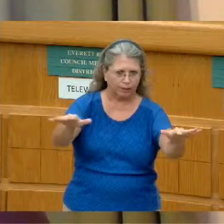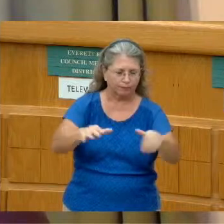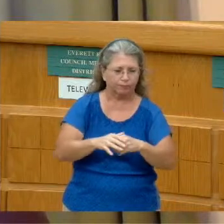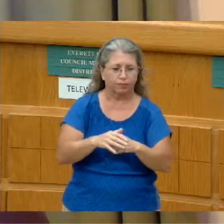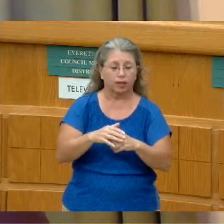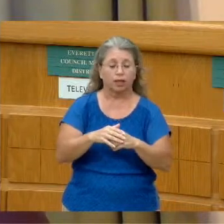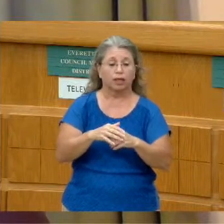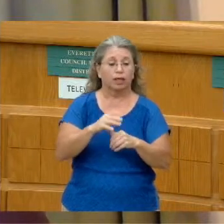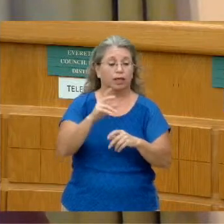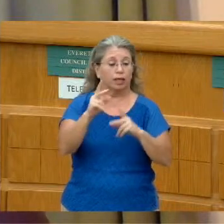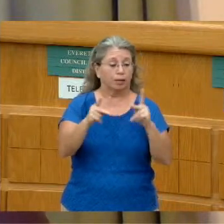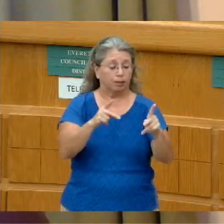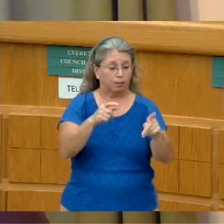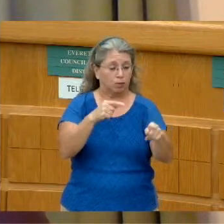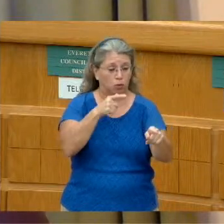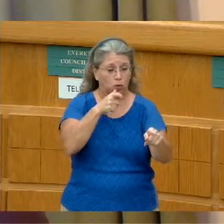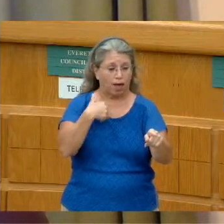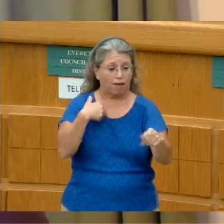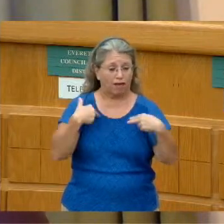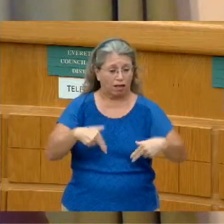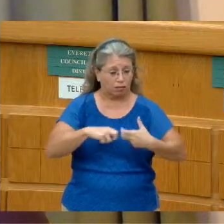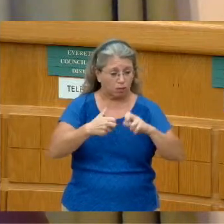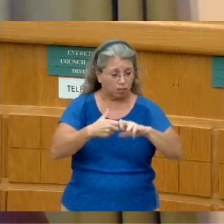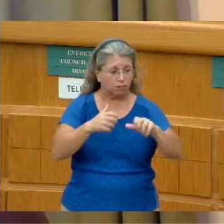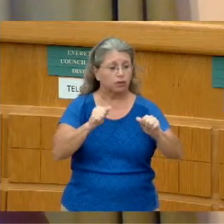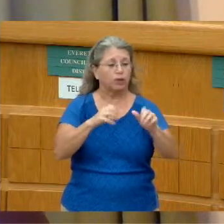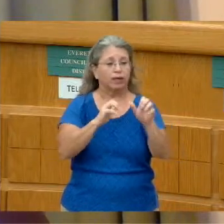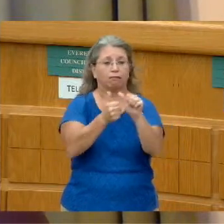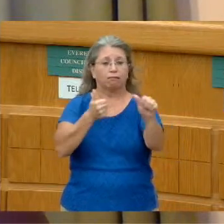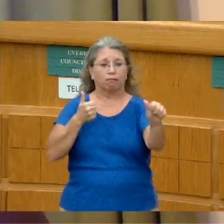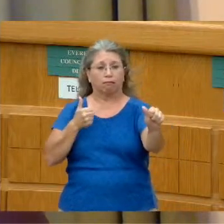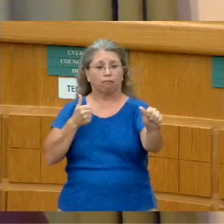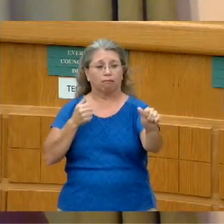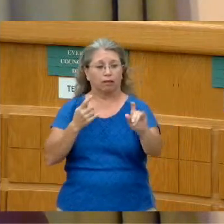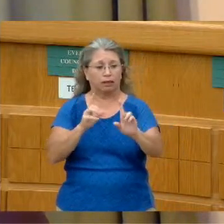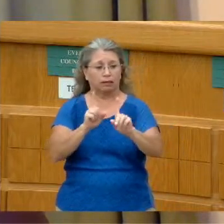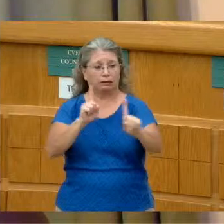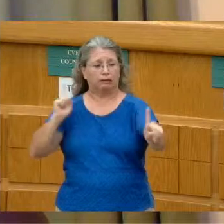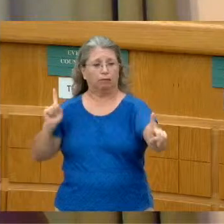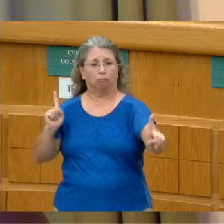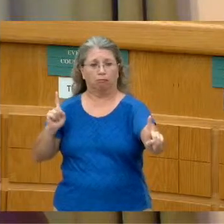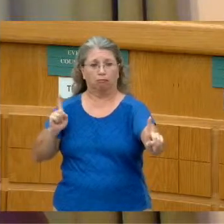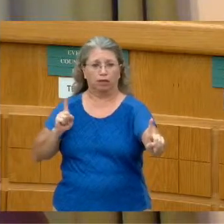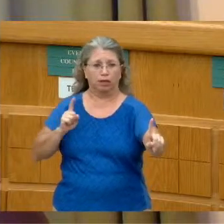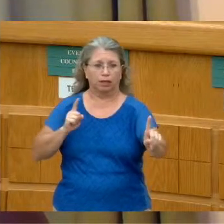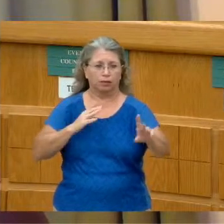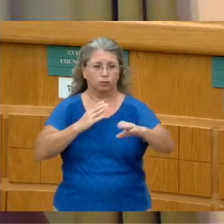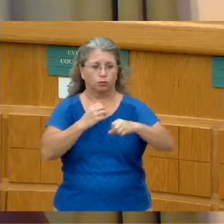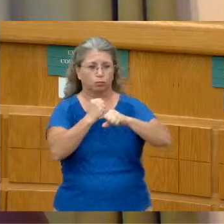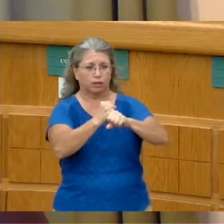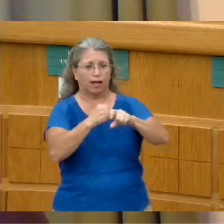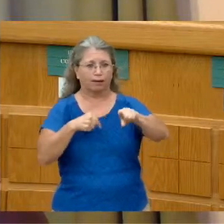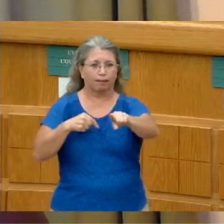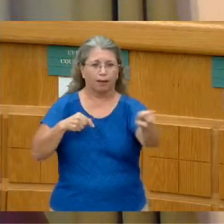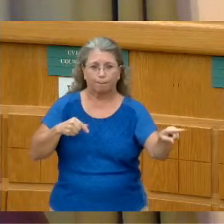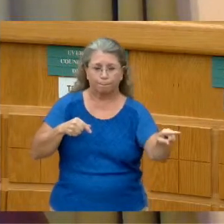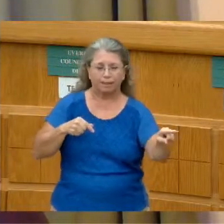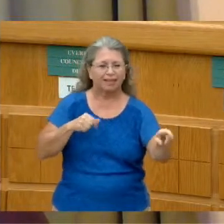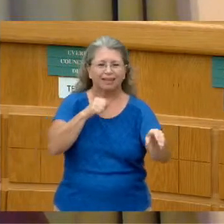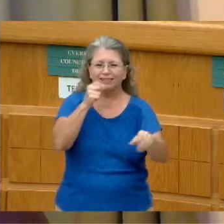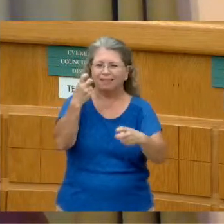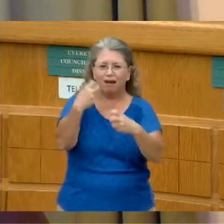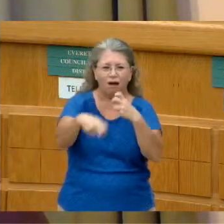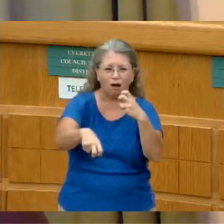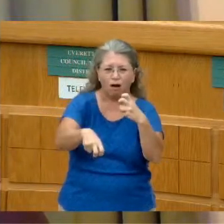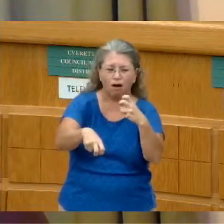that are vulnerable to keep them out of harm's way. These are not difficult things to do. So if we aren't doing them,